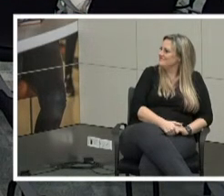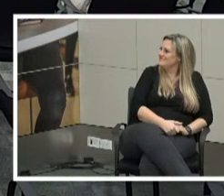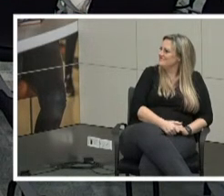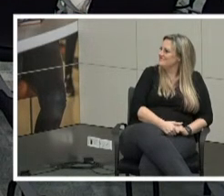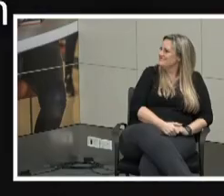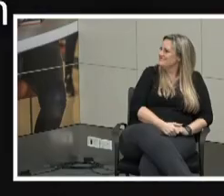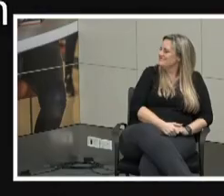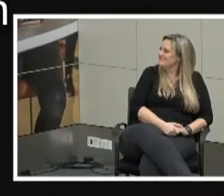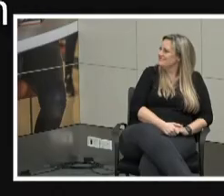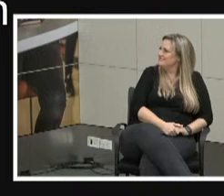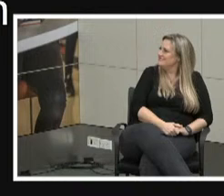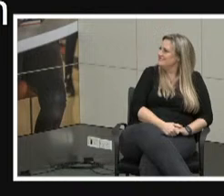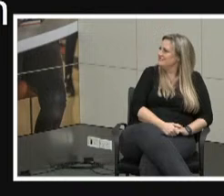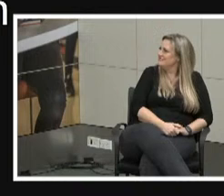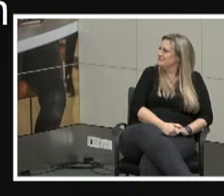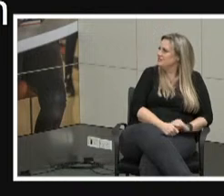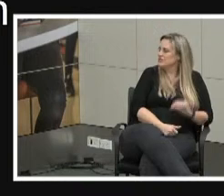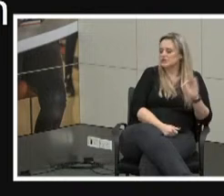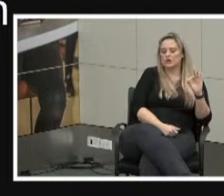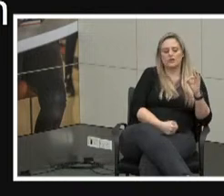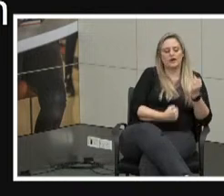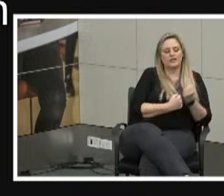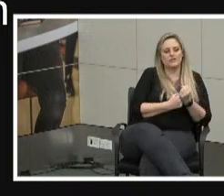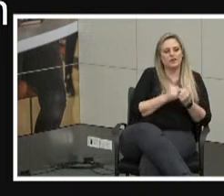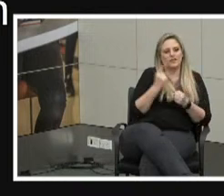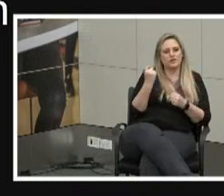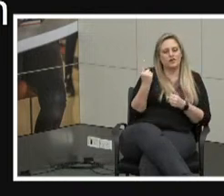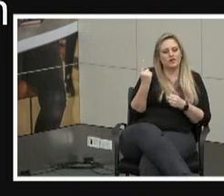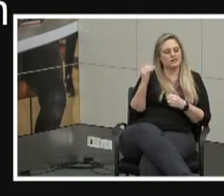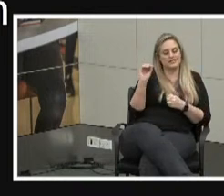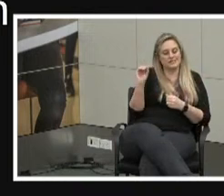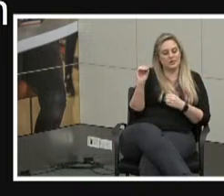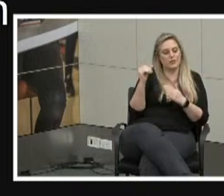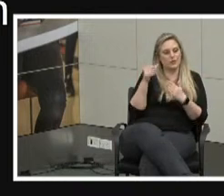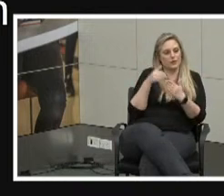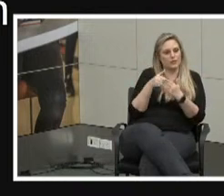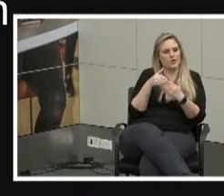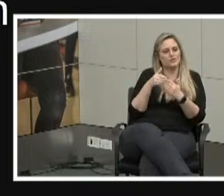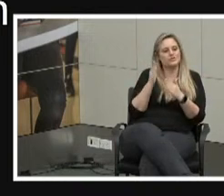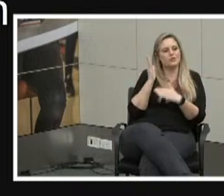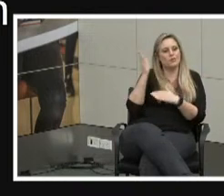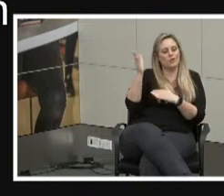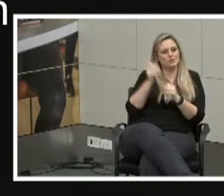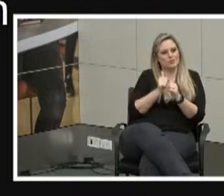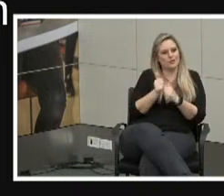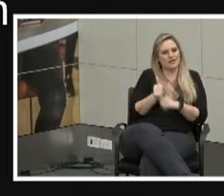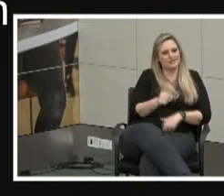yes um we have nine in favor zero opposed the motion